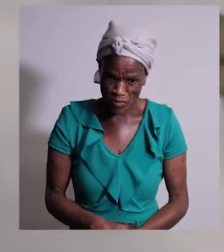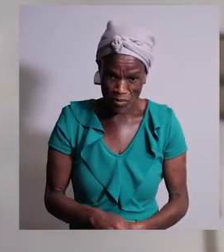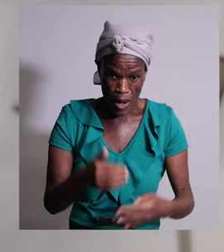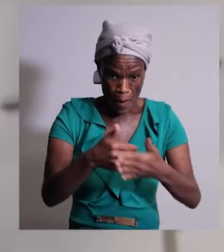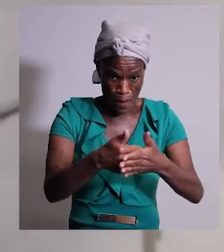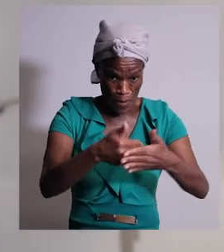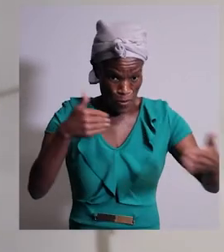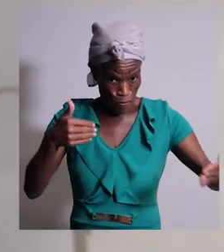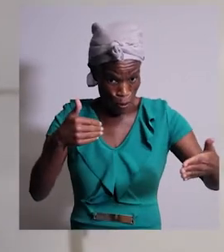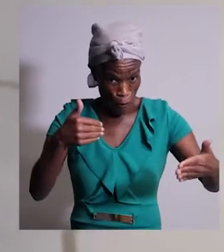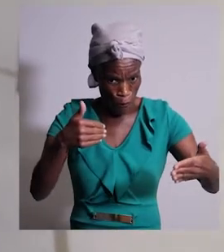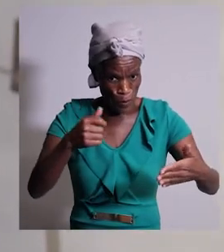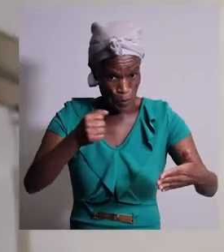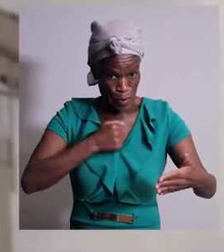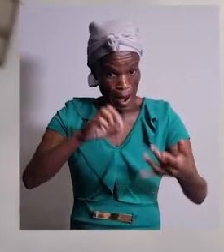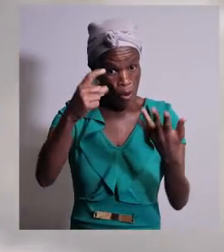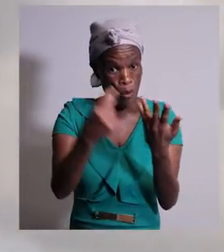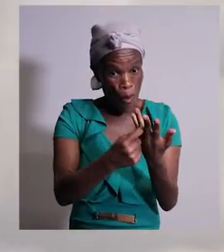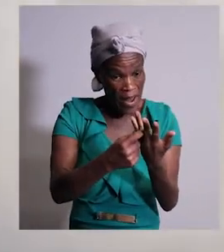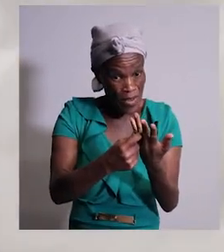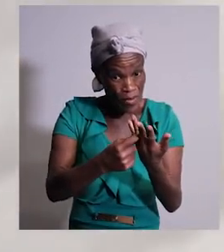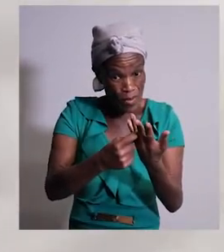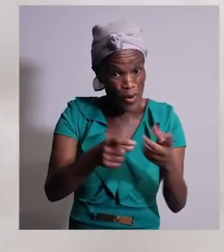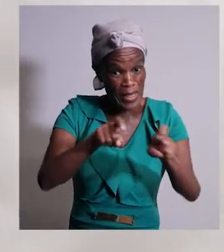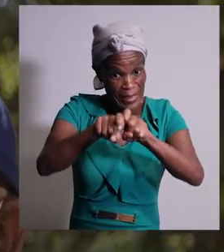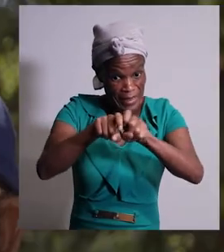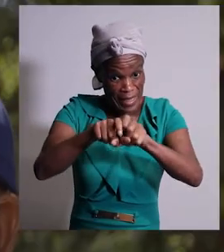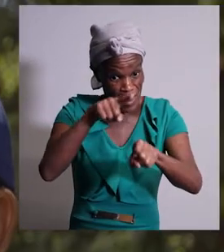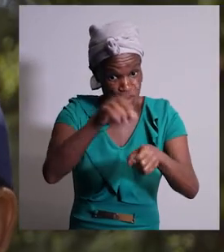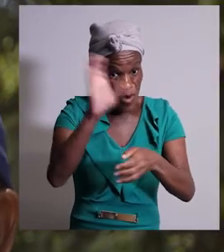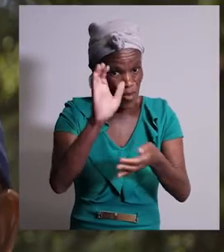Ekuqaleni before med inkosikazi yo test